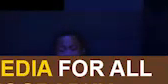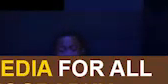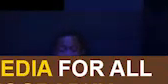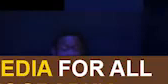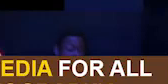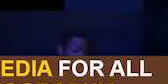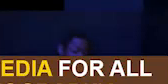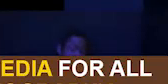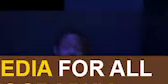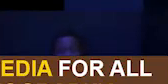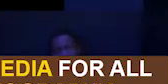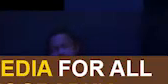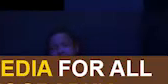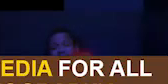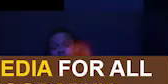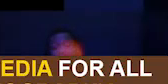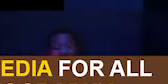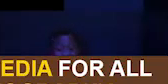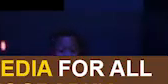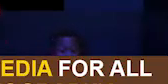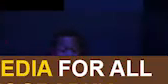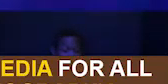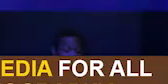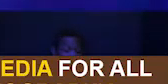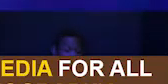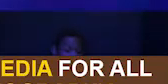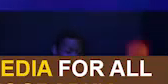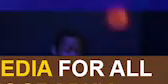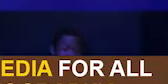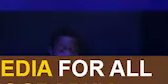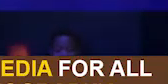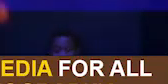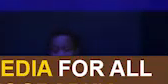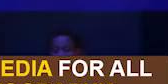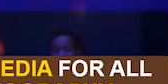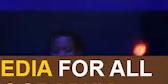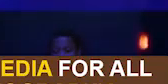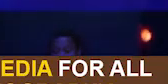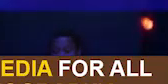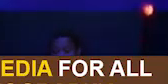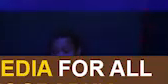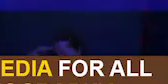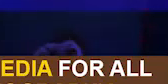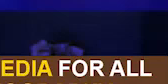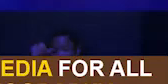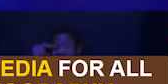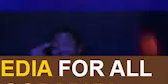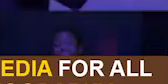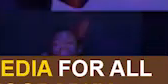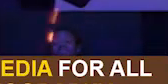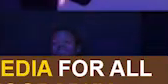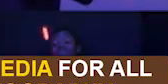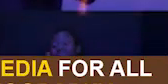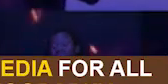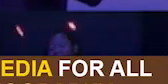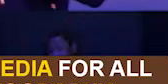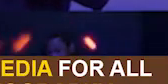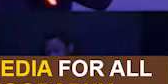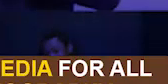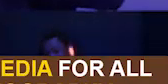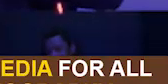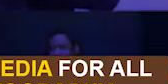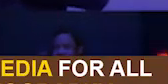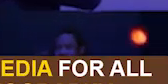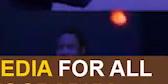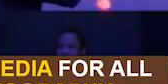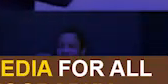ya. In Ghana, president's name is Nana Addo Dankwa Akufo-Addo. Well, Ghana ha your man penny ding any Nana Addo